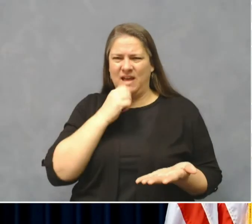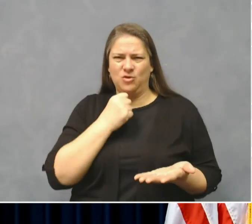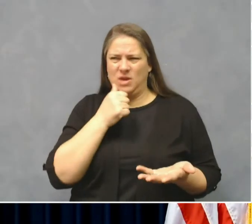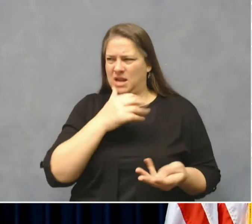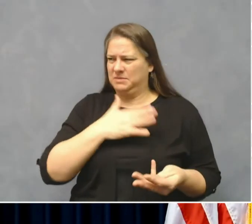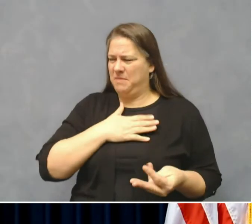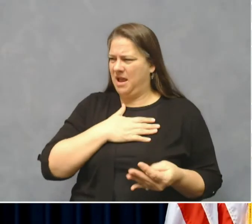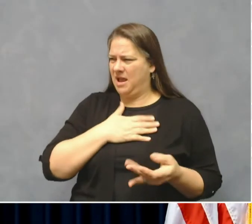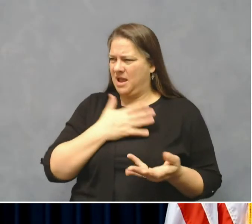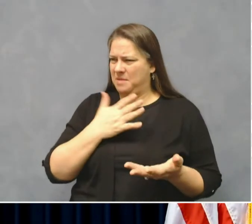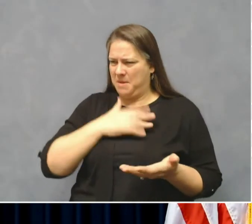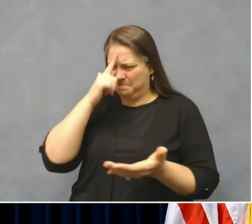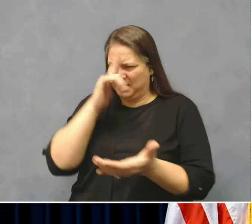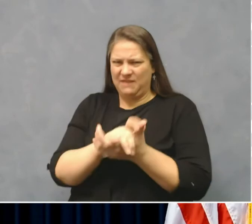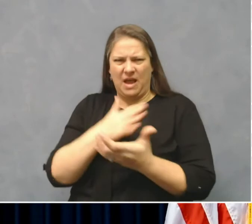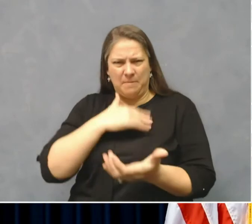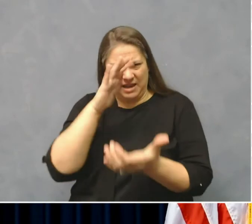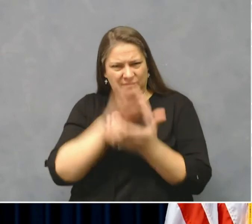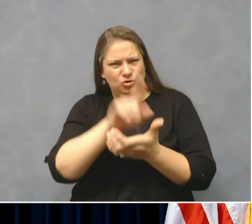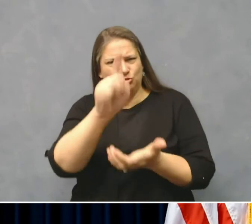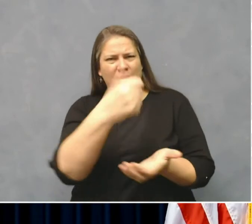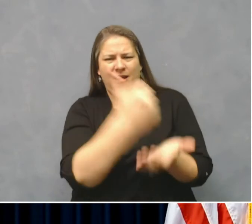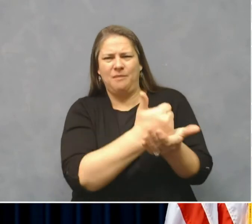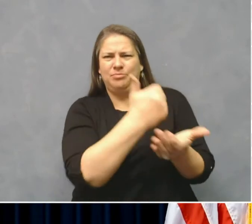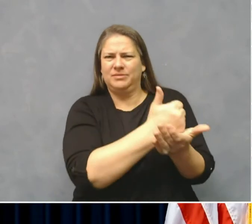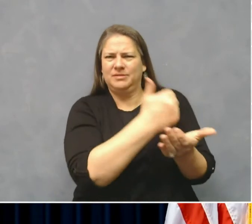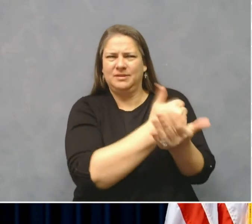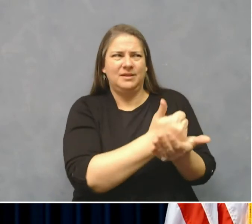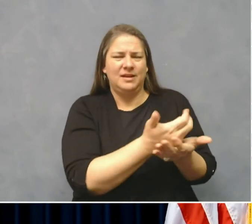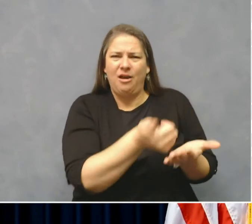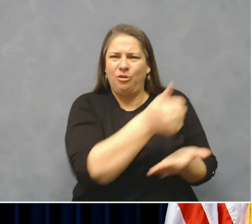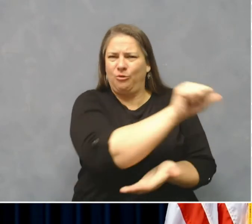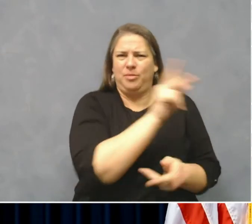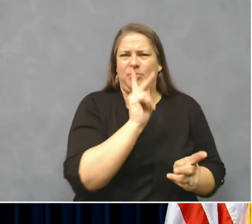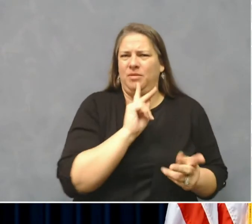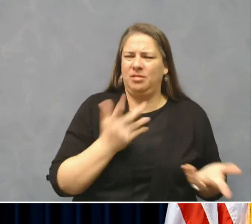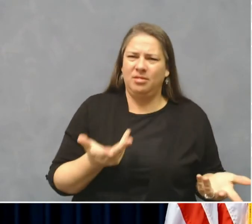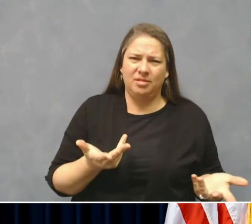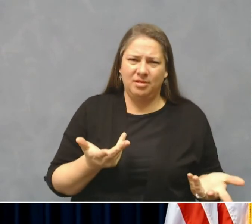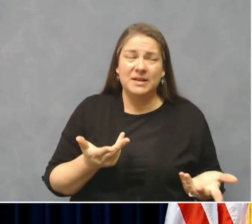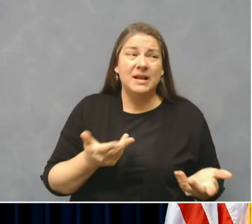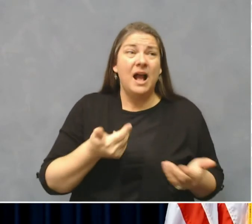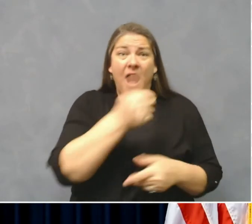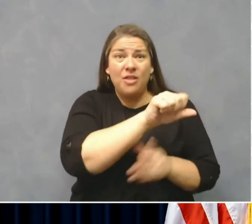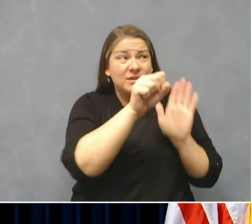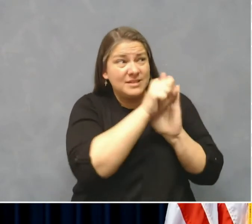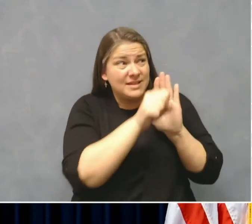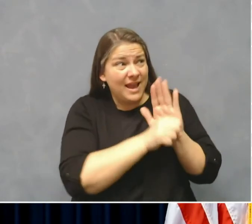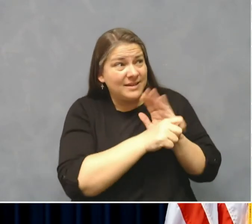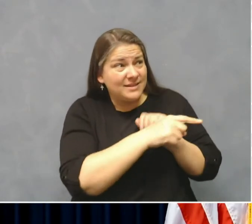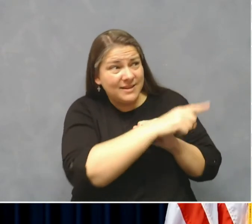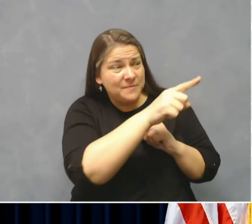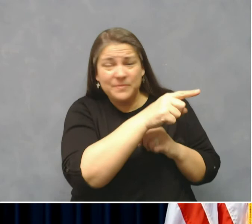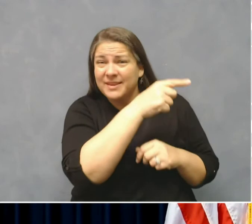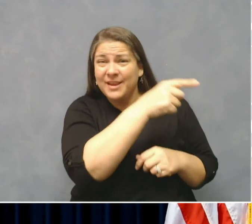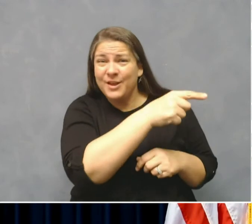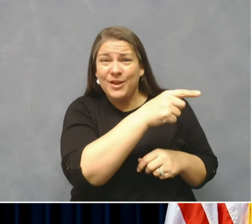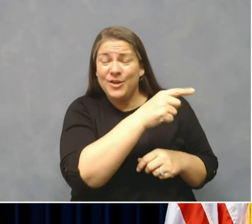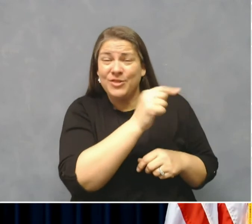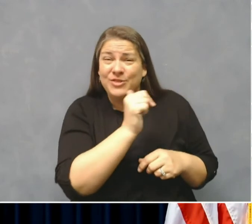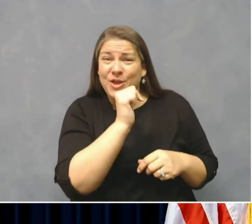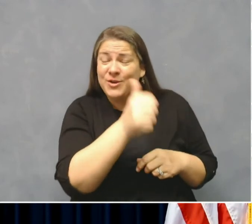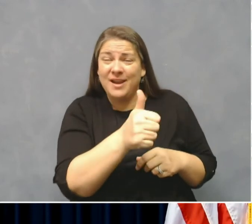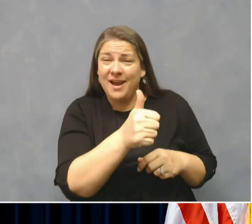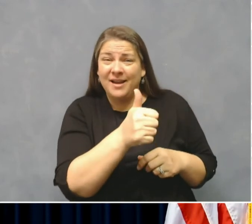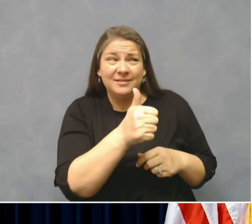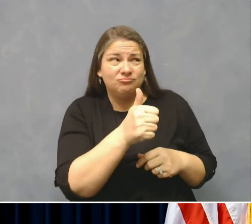The same rules, not being as aggressive as we are, it frustrates some of our efforts because people who